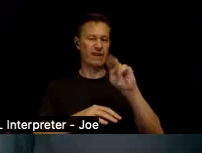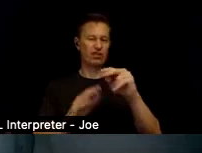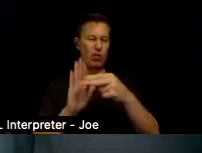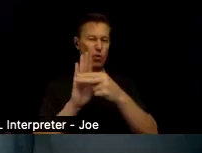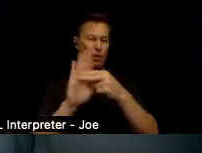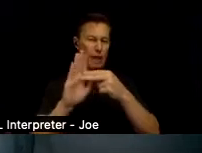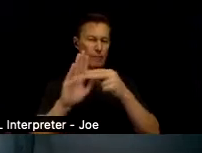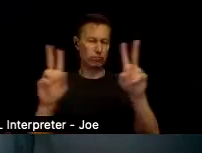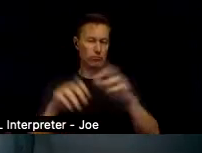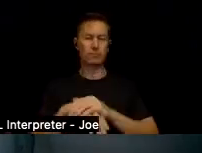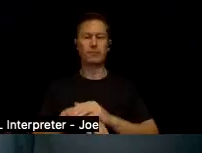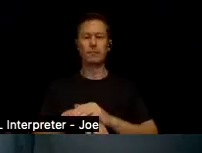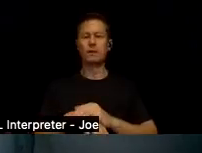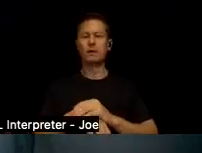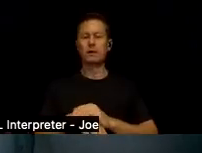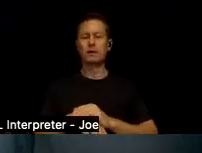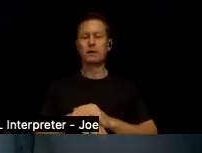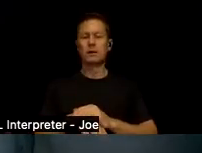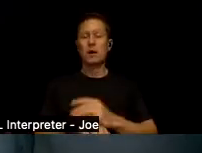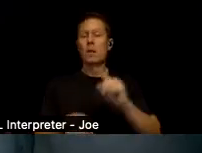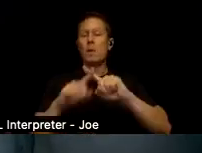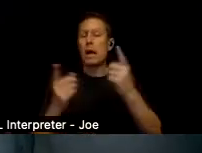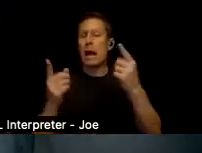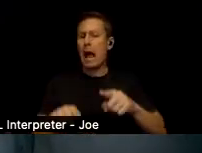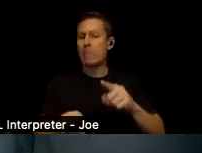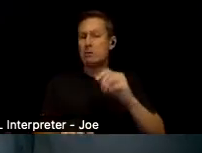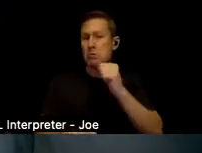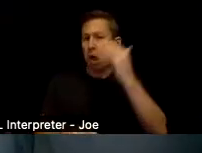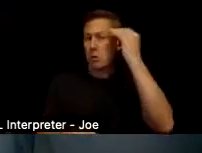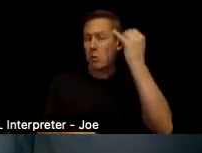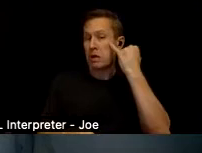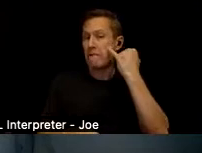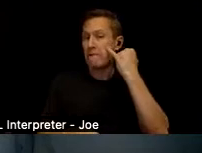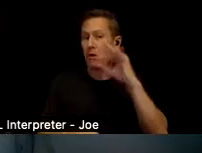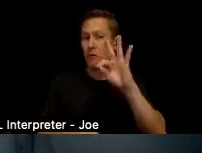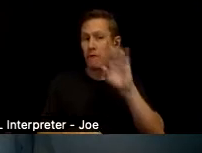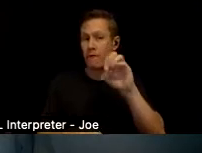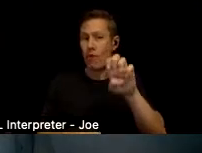that tells us specifically that it's a foreshock. It looks like any other earthquake of that magnitude.